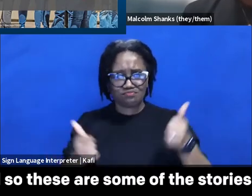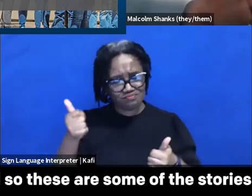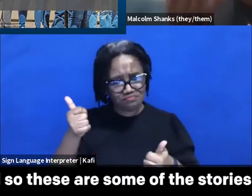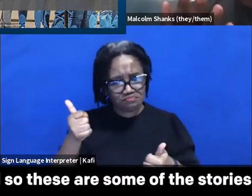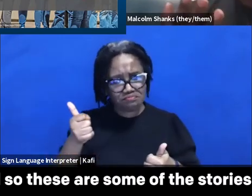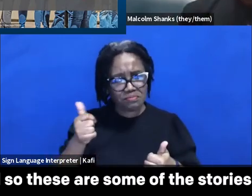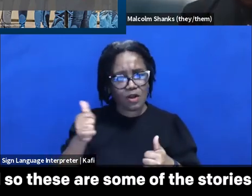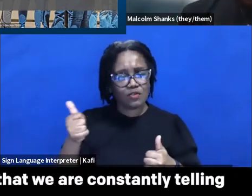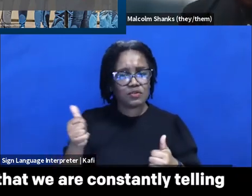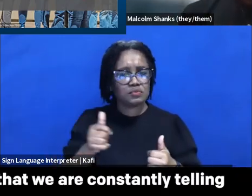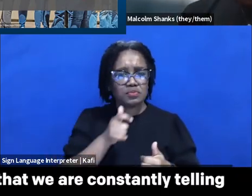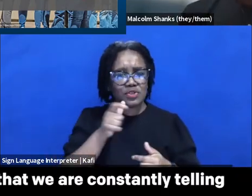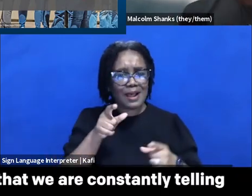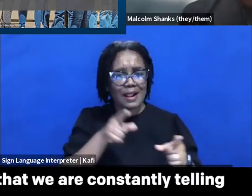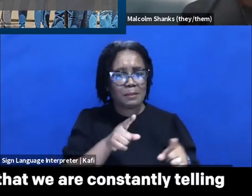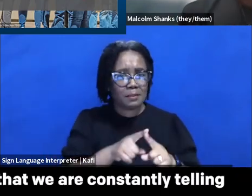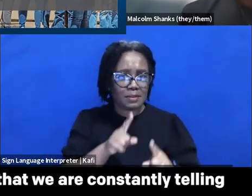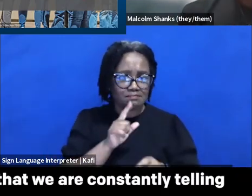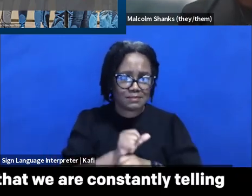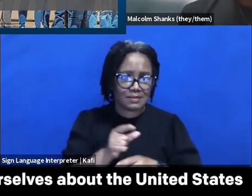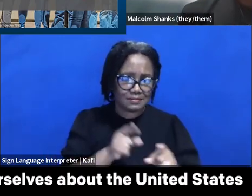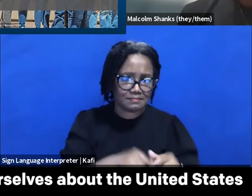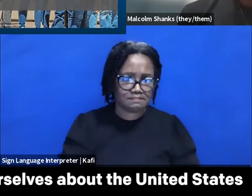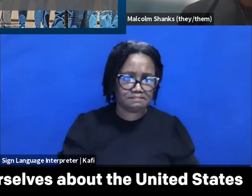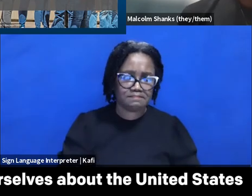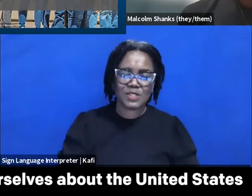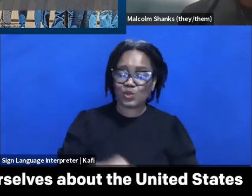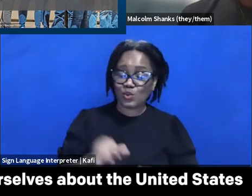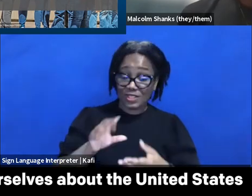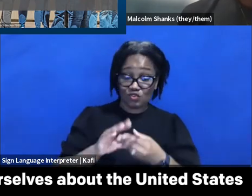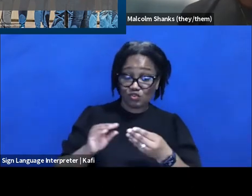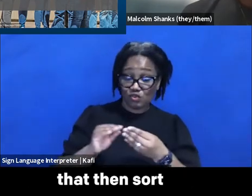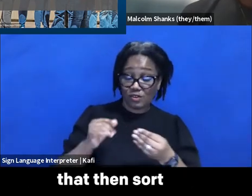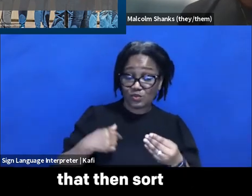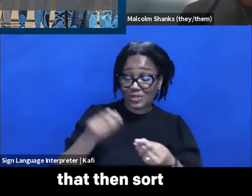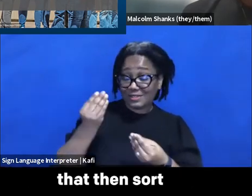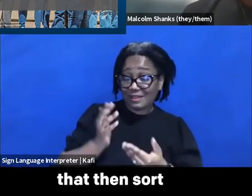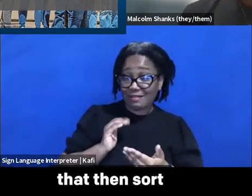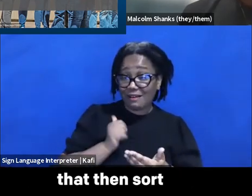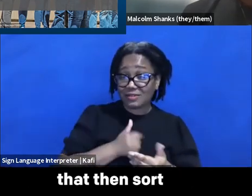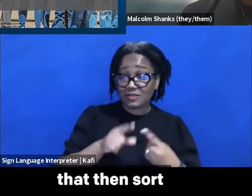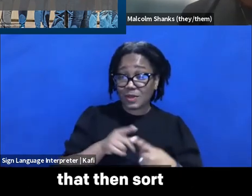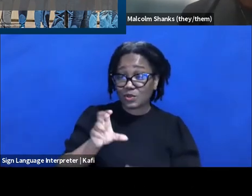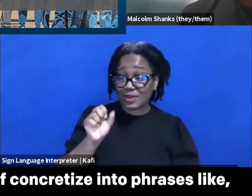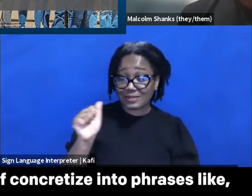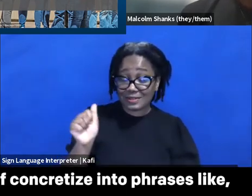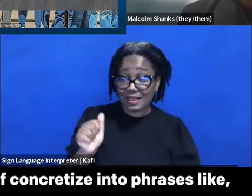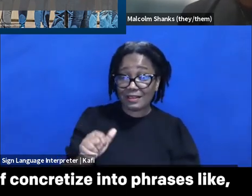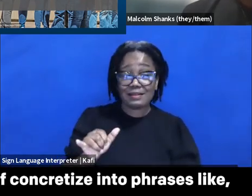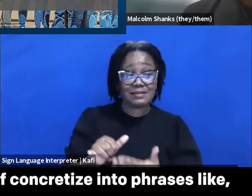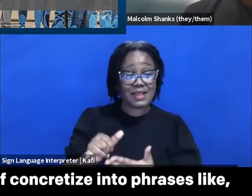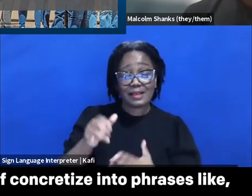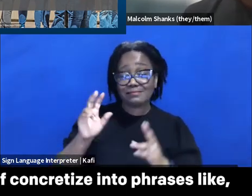the stories that we are constantly telling ourselves about the United States that then sort of